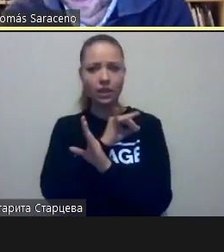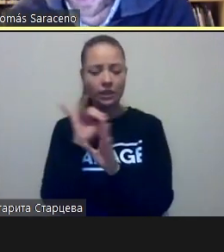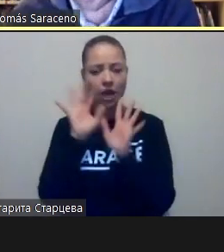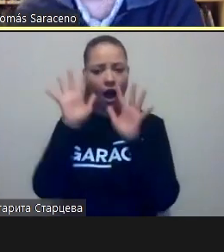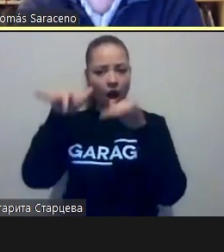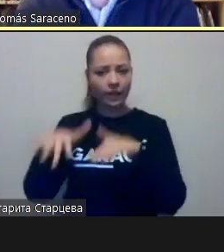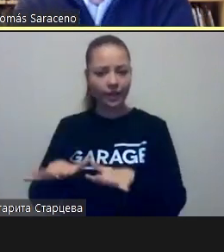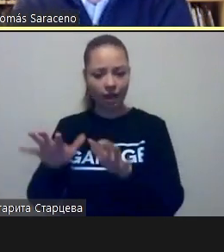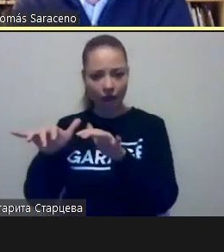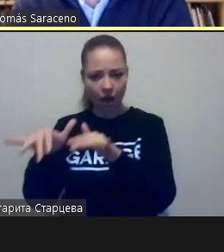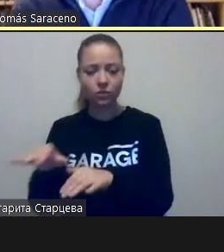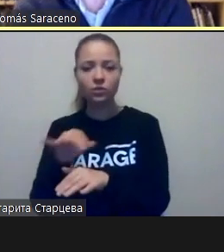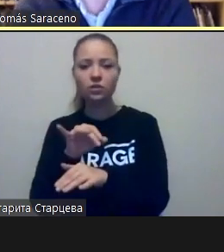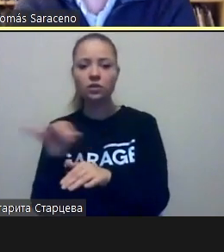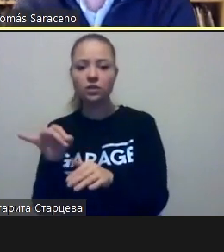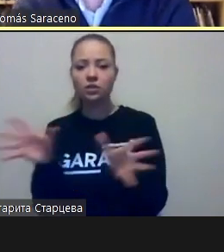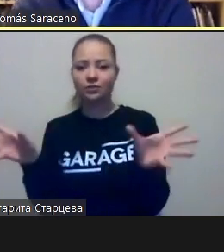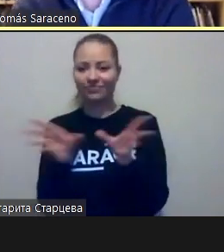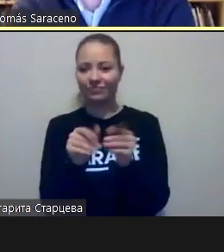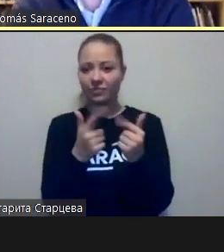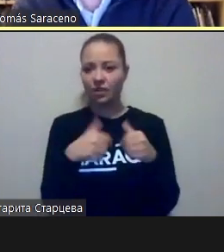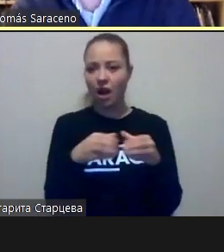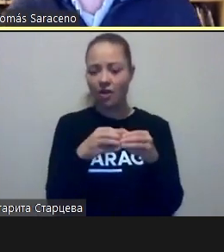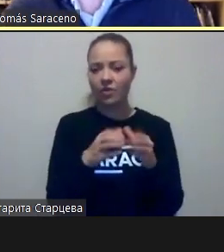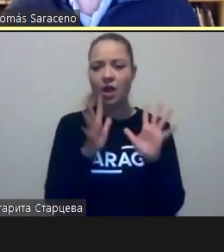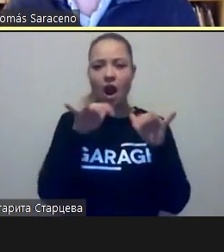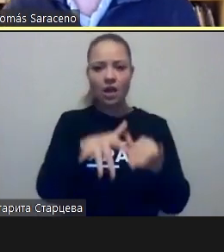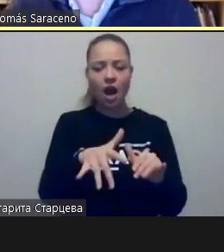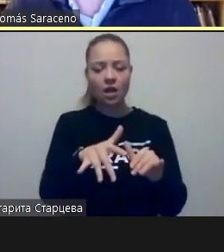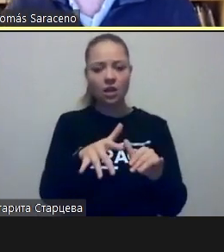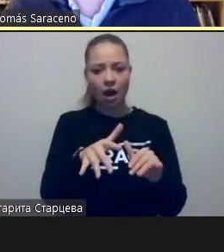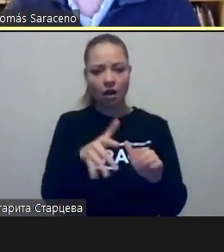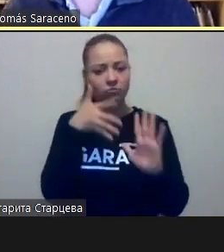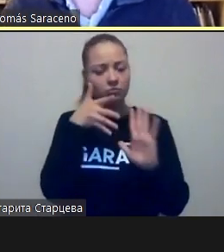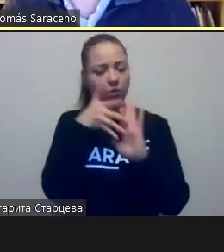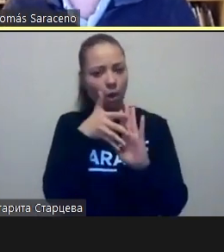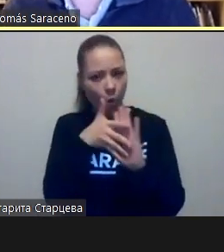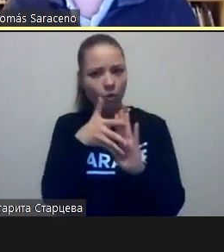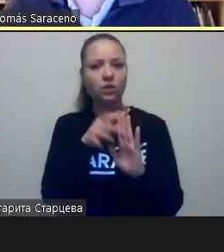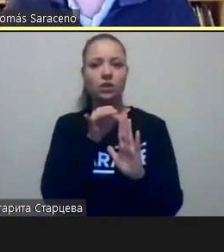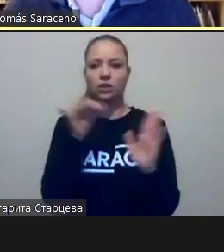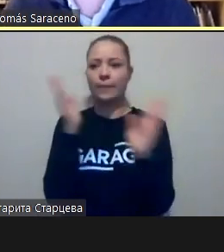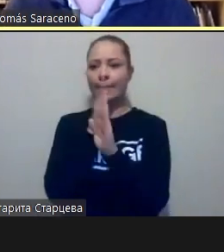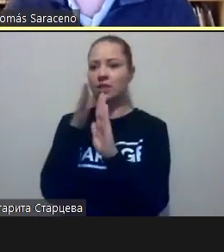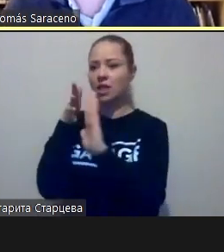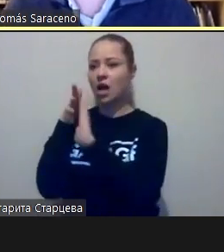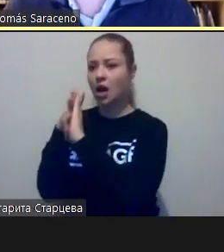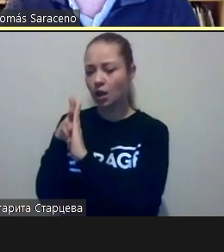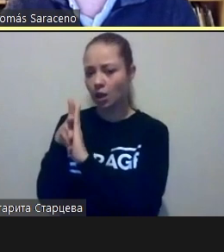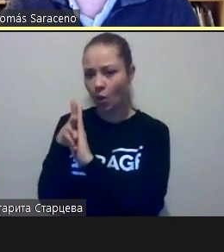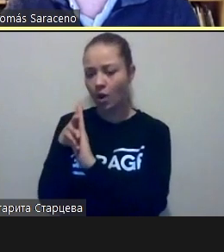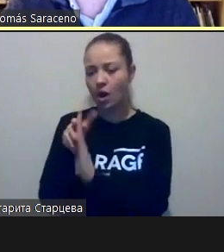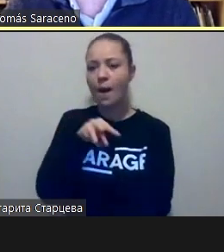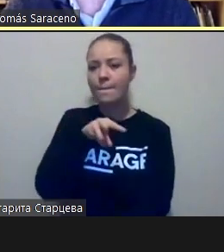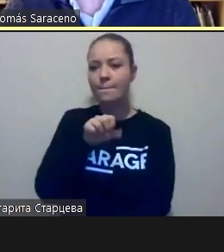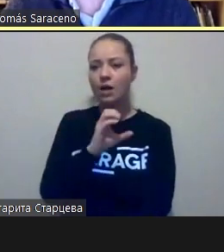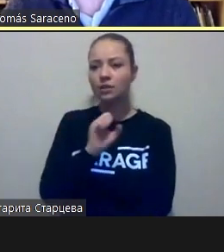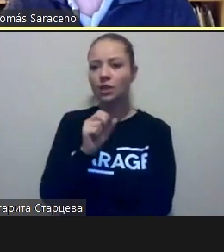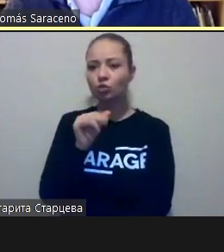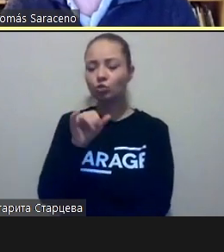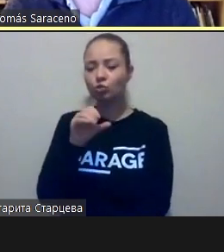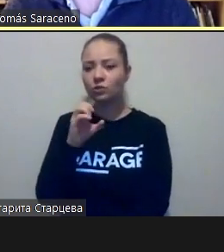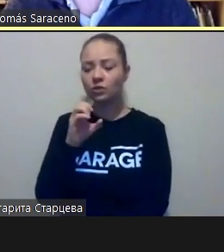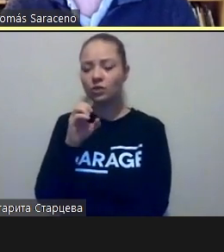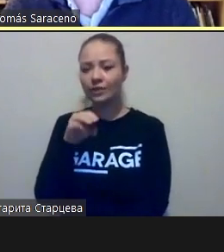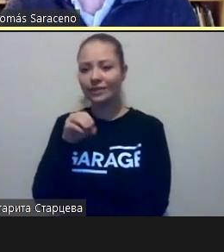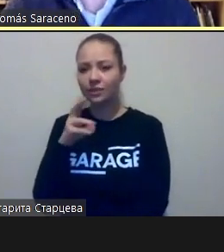Ludovica Ilari and Bill McKenna, we developed something which is called the float predictor. And this, I mean, what it makes is allow